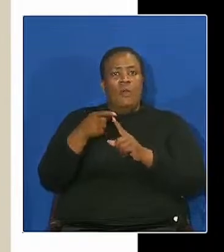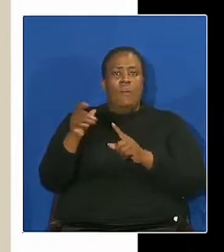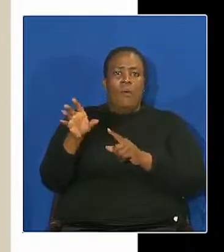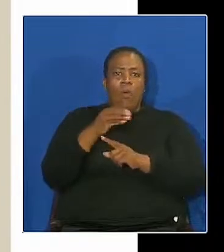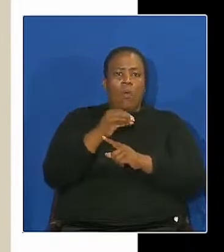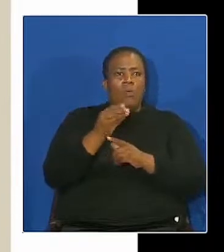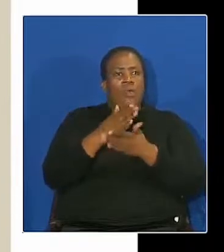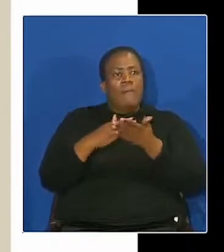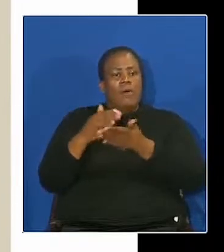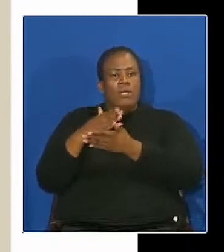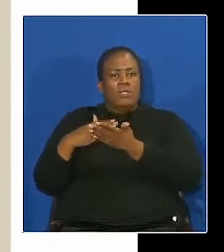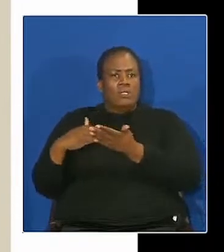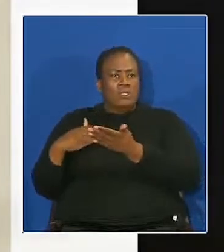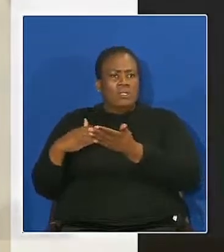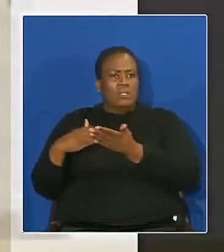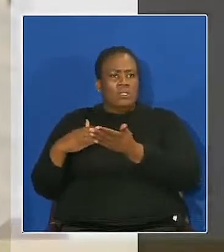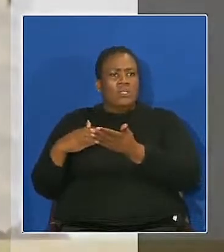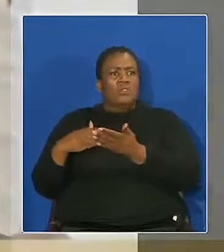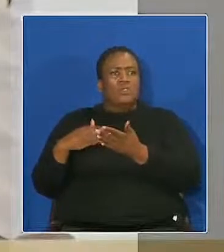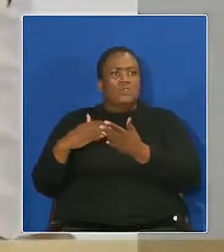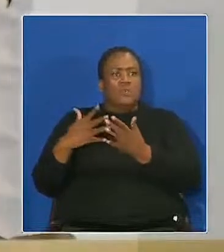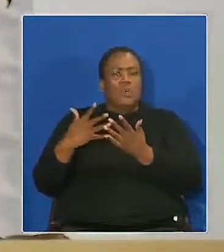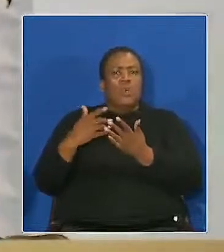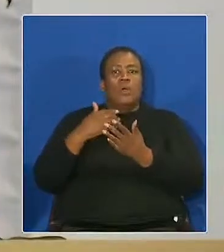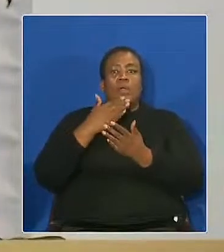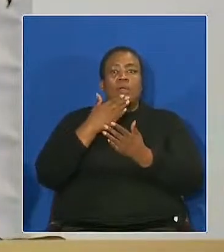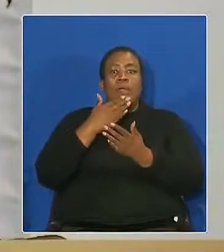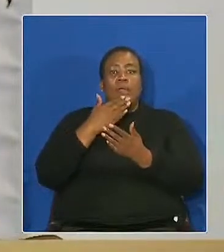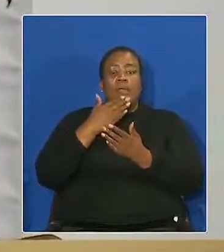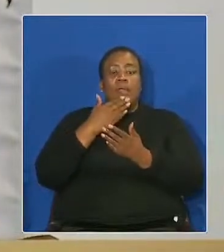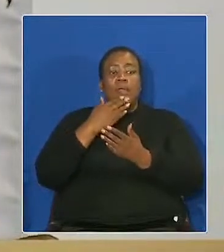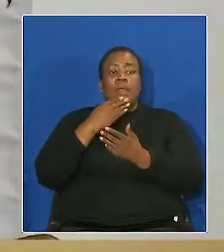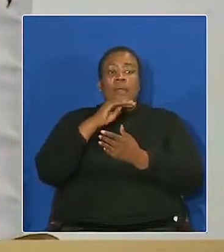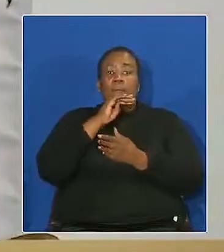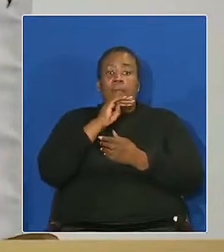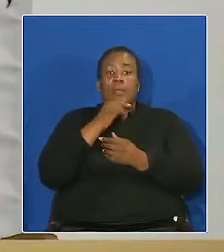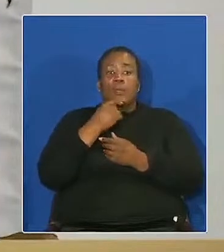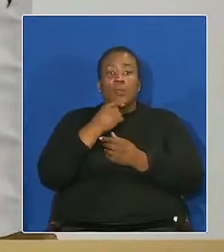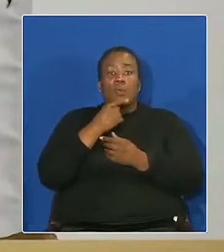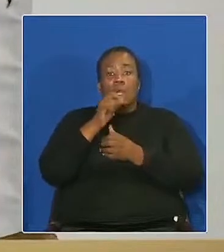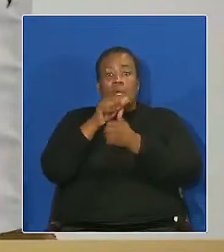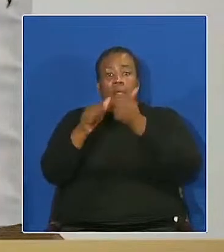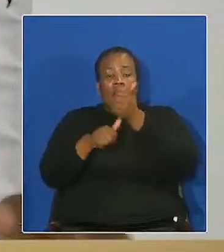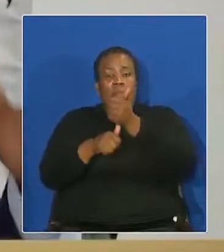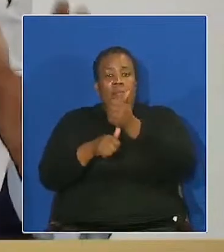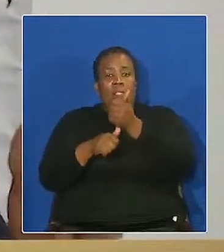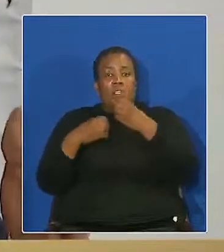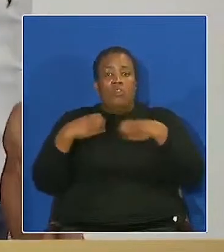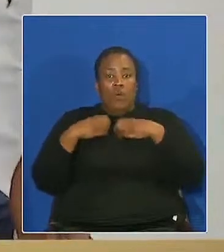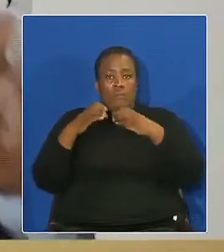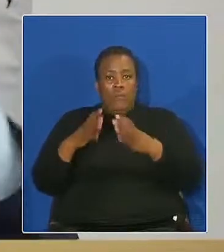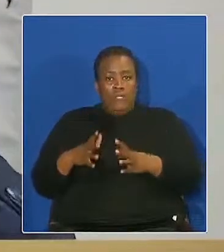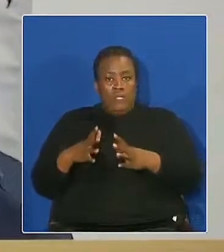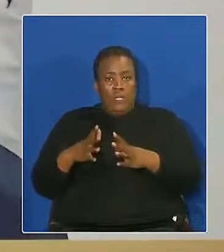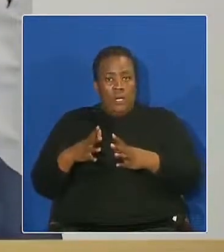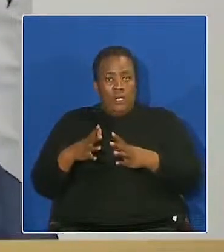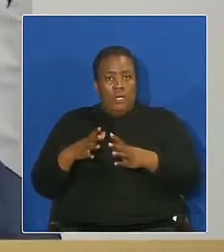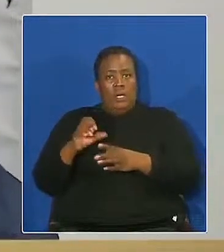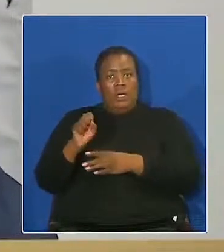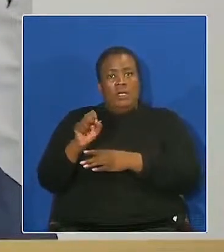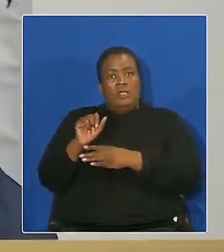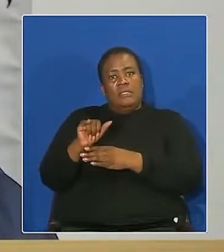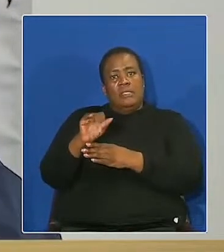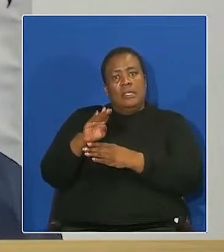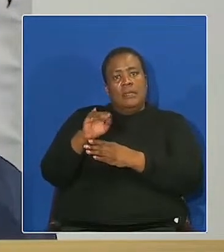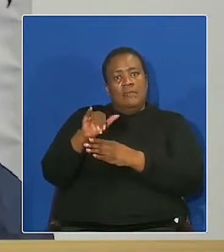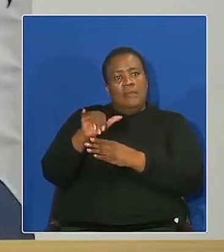is Sibia, it will refer to the Deputy National Commissioner Crime Detection, Lieutenant General Sibia. Same applies